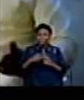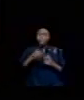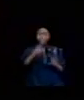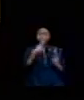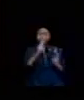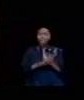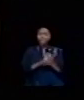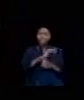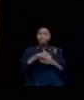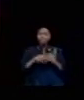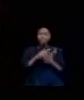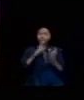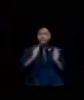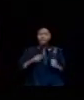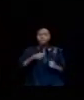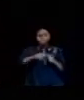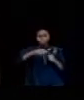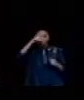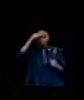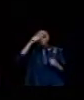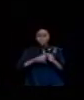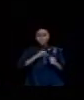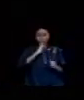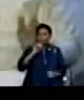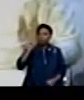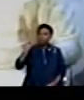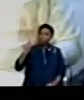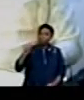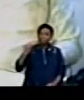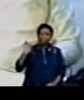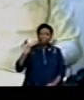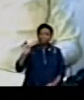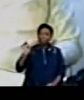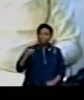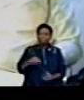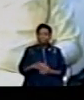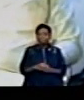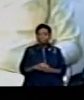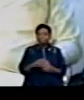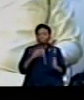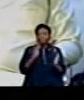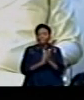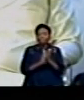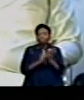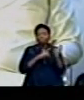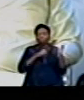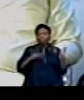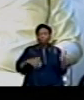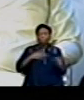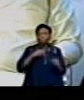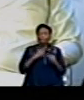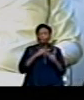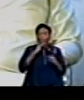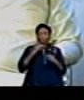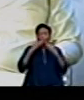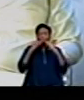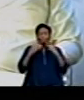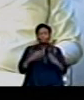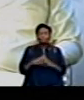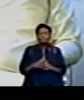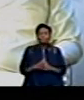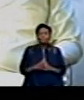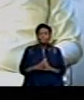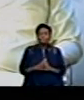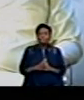is recoiling, that is reversing, that is trying to say, why should I go here? Why should I go there? All those things that